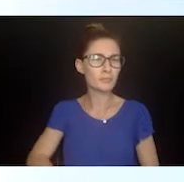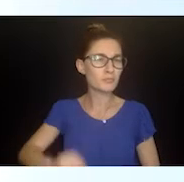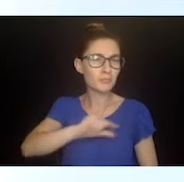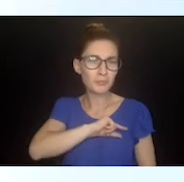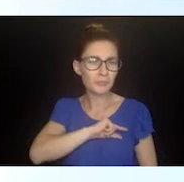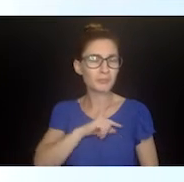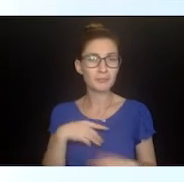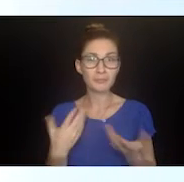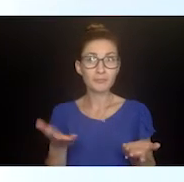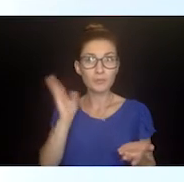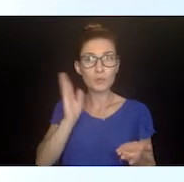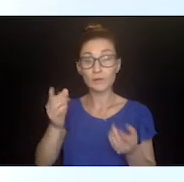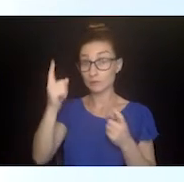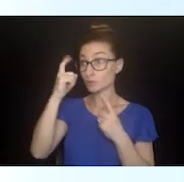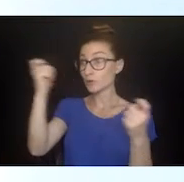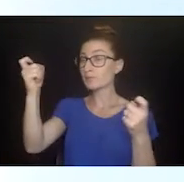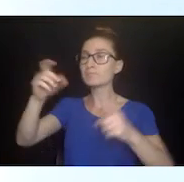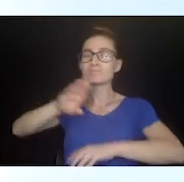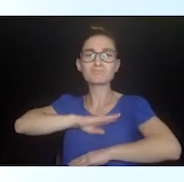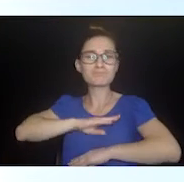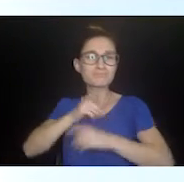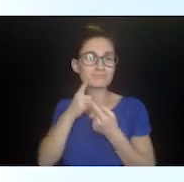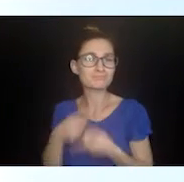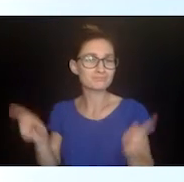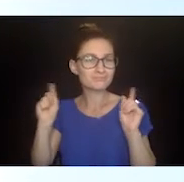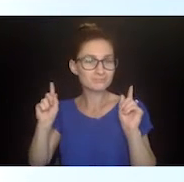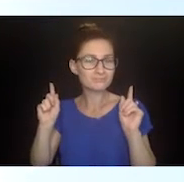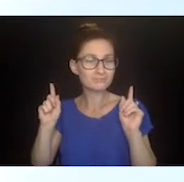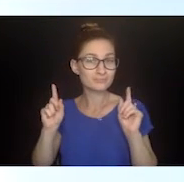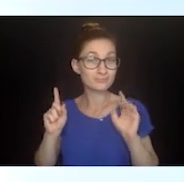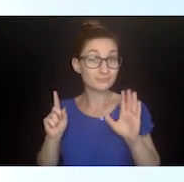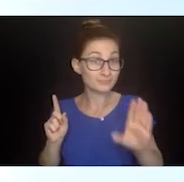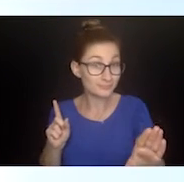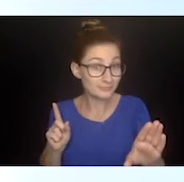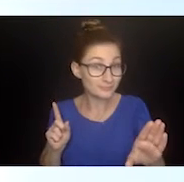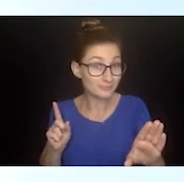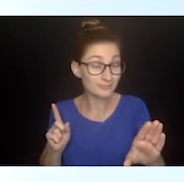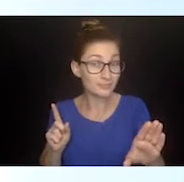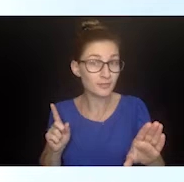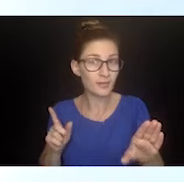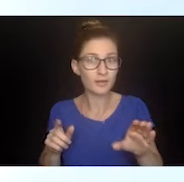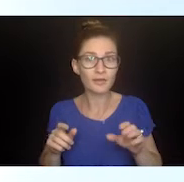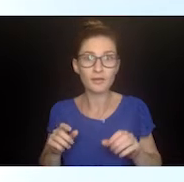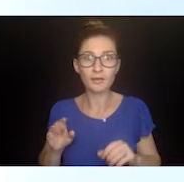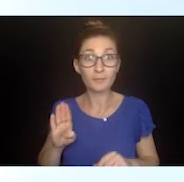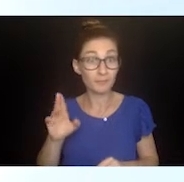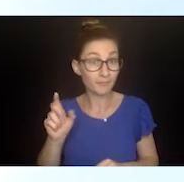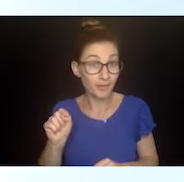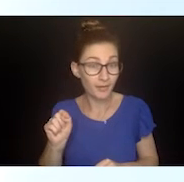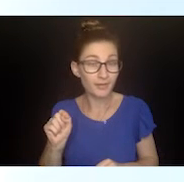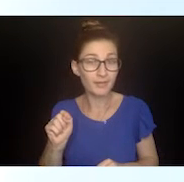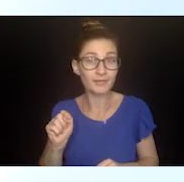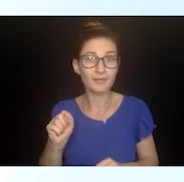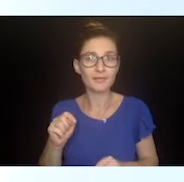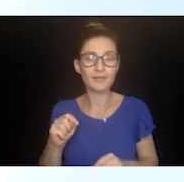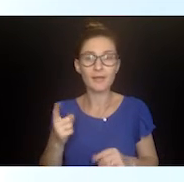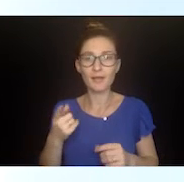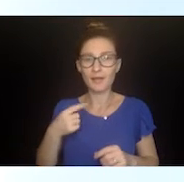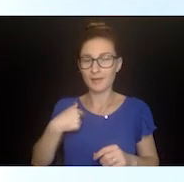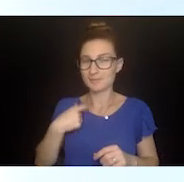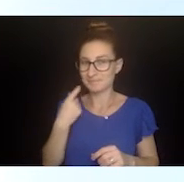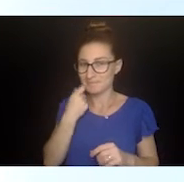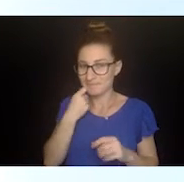fulfill his dreams and be a successor. Little did I know that through what I've